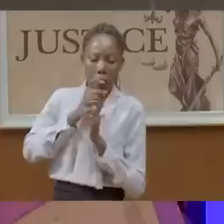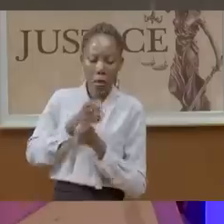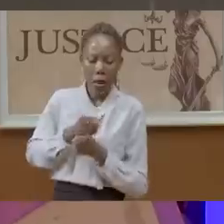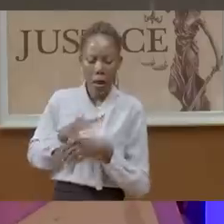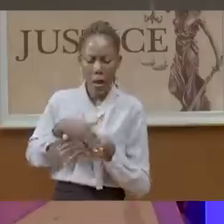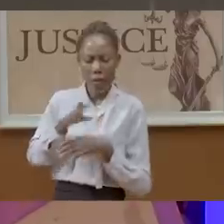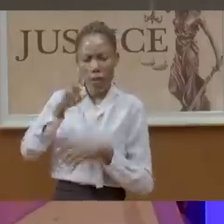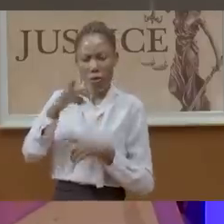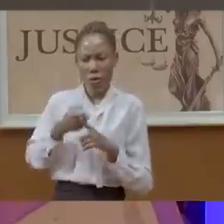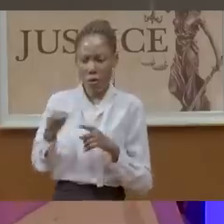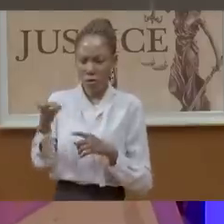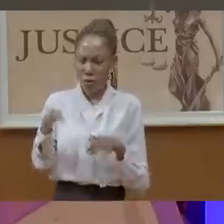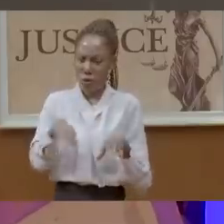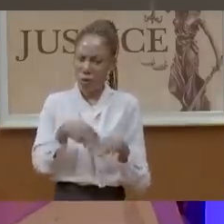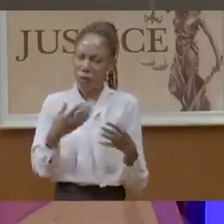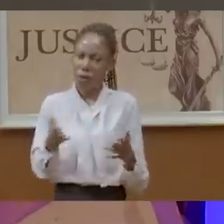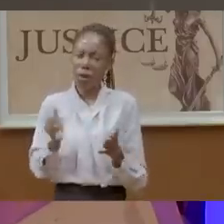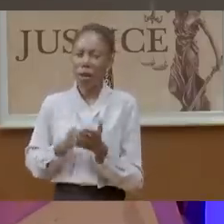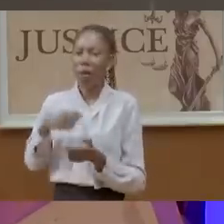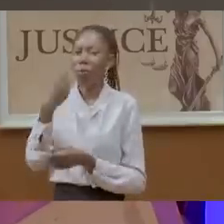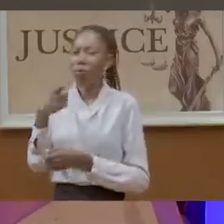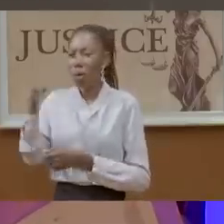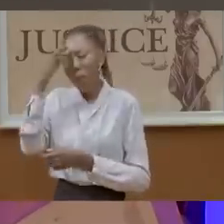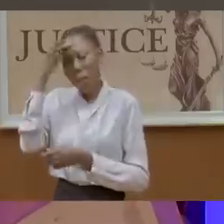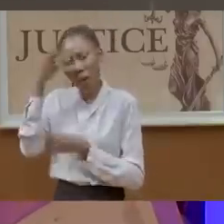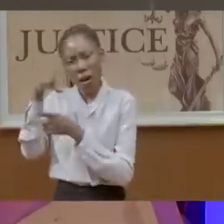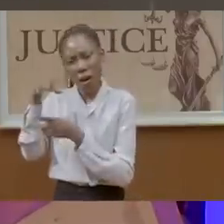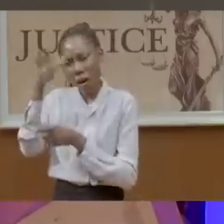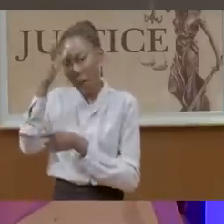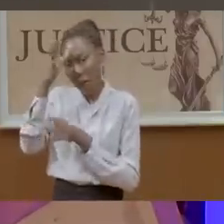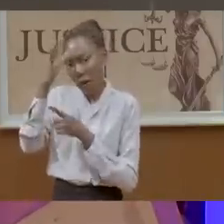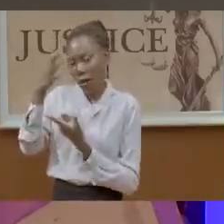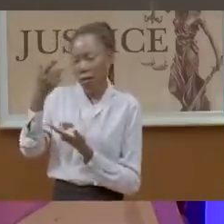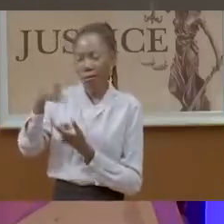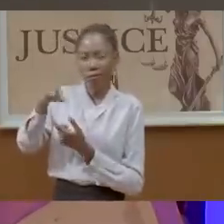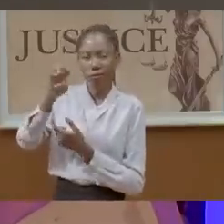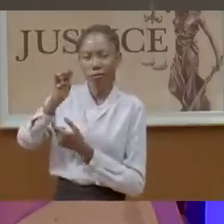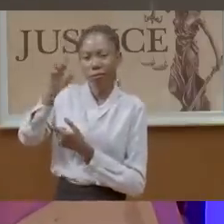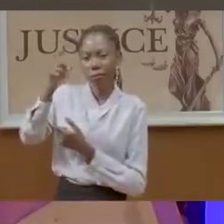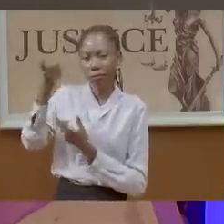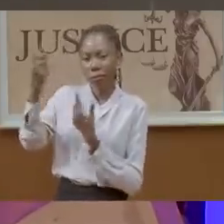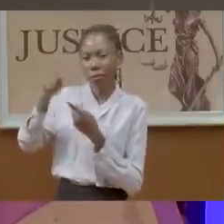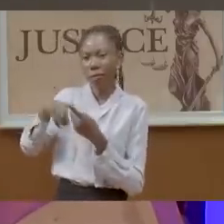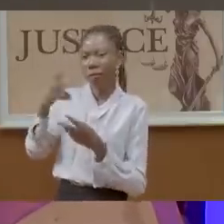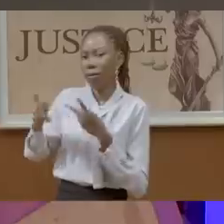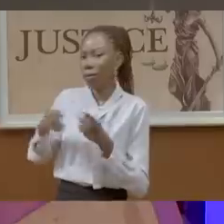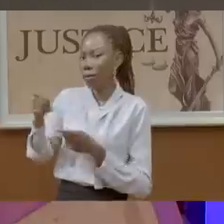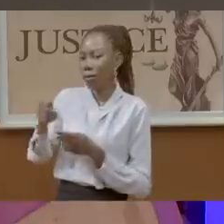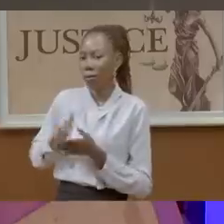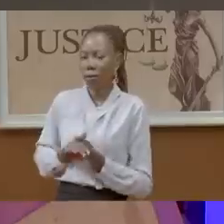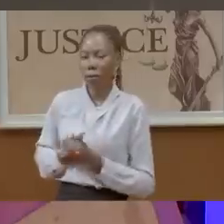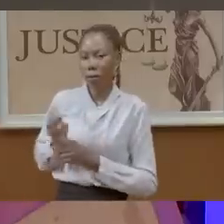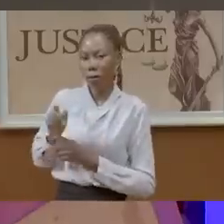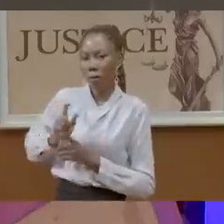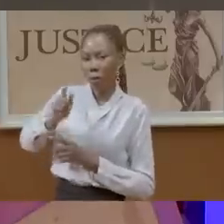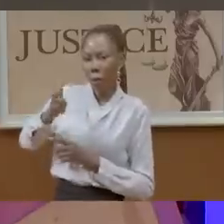wedding, Uremu came on a visit. So we were just talking together. And the